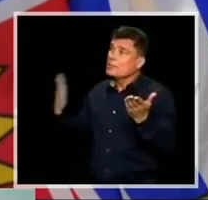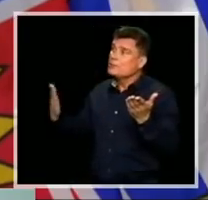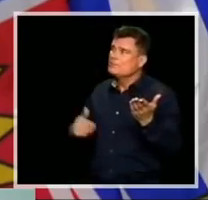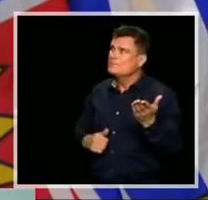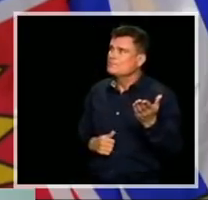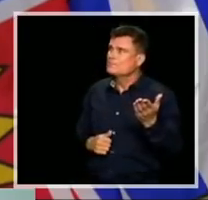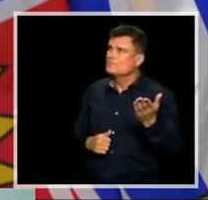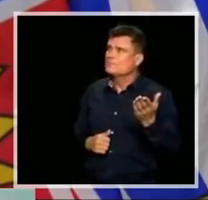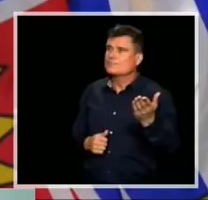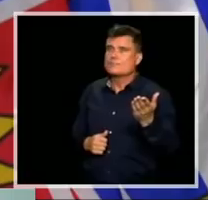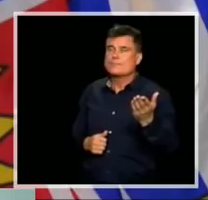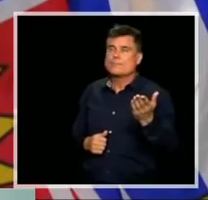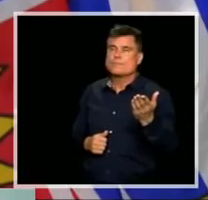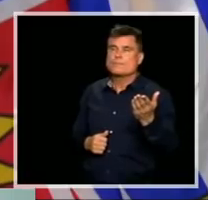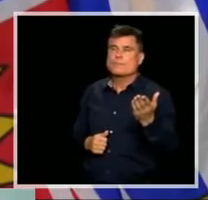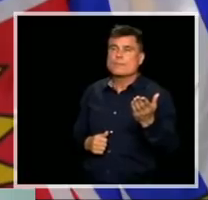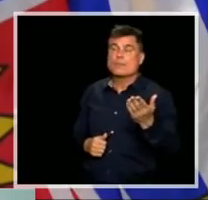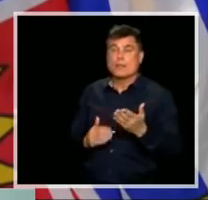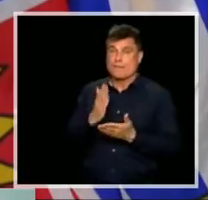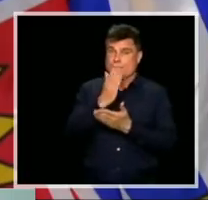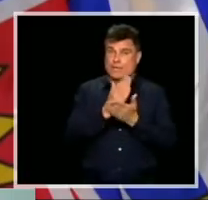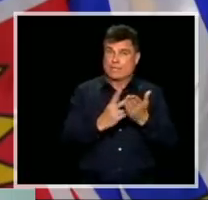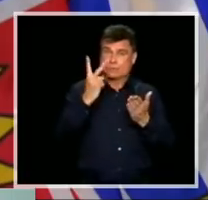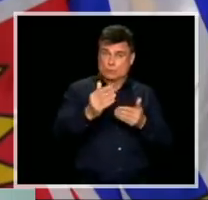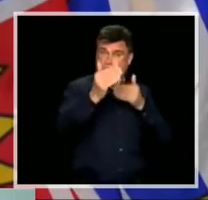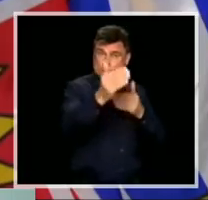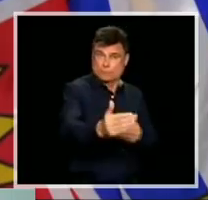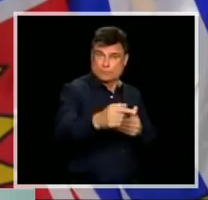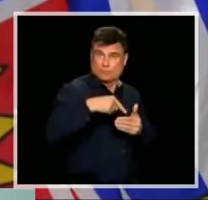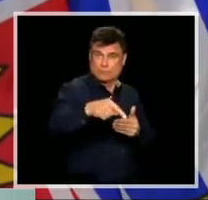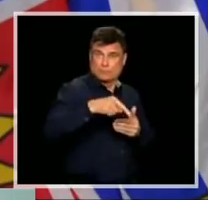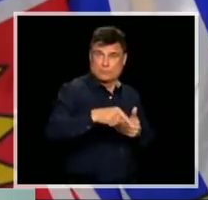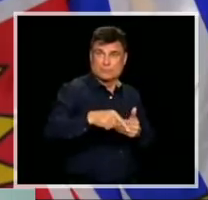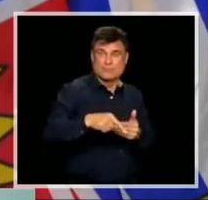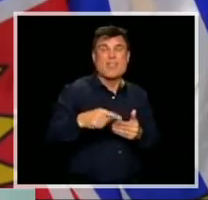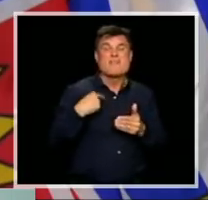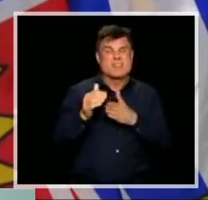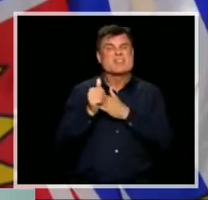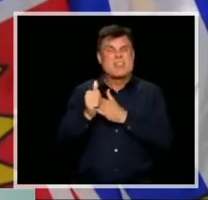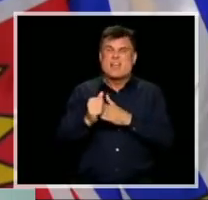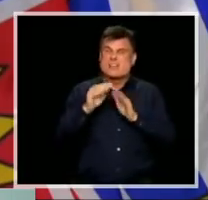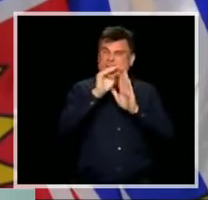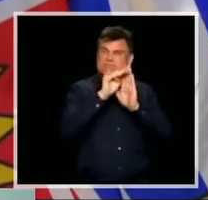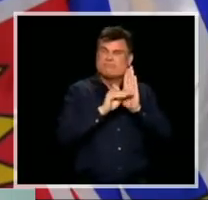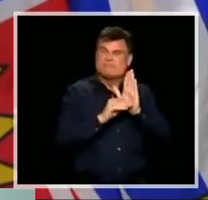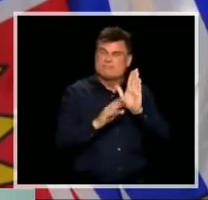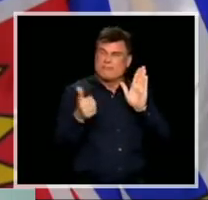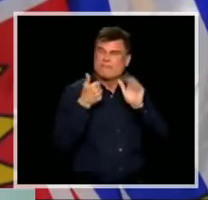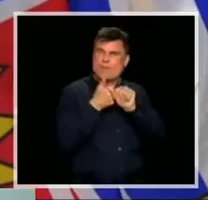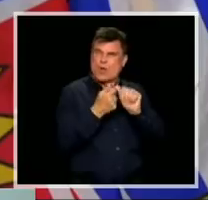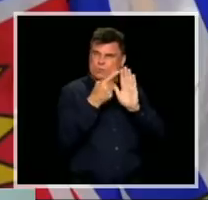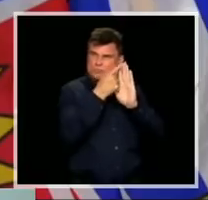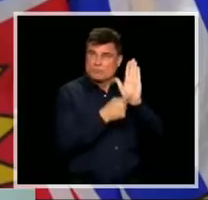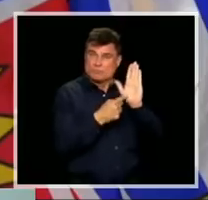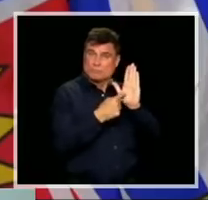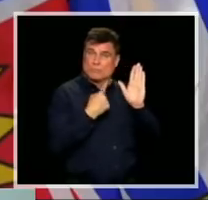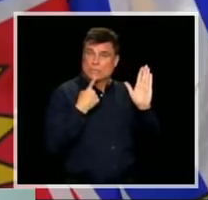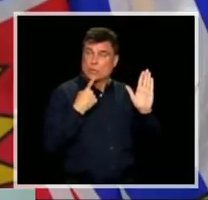because those are all things where you're going to be connected with another group and you're connected with their connections.